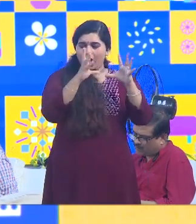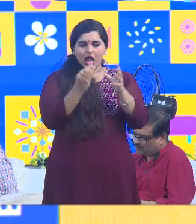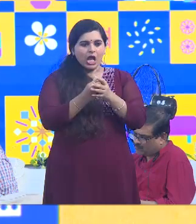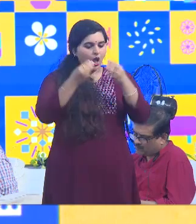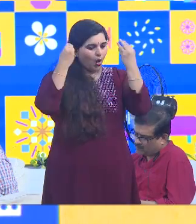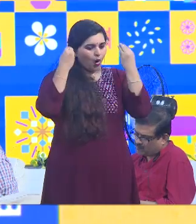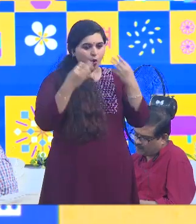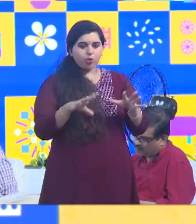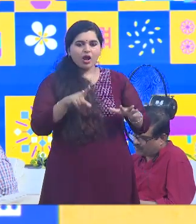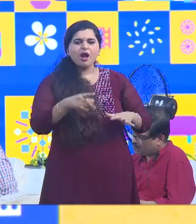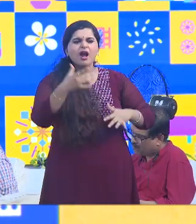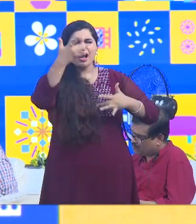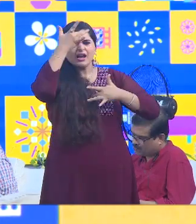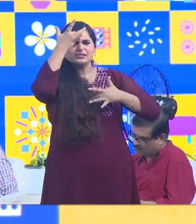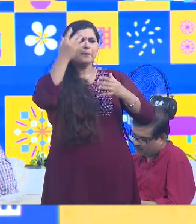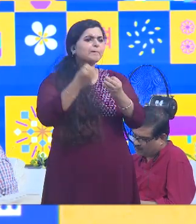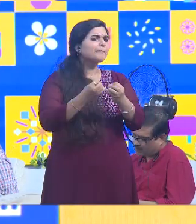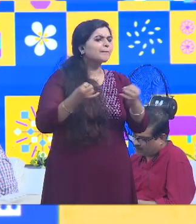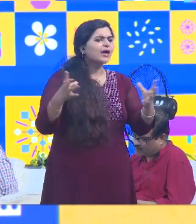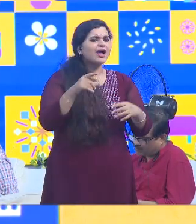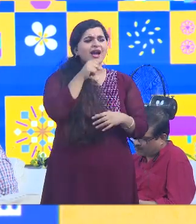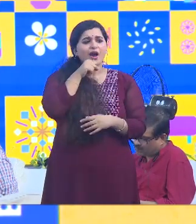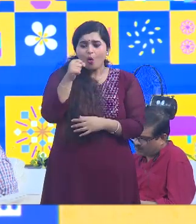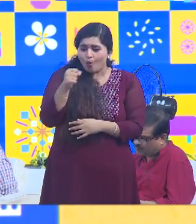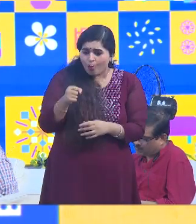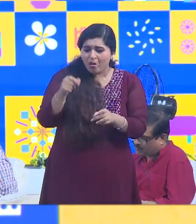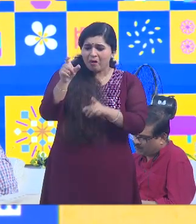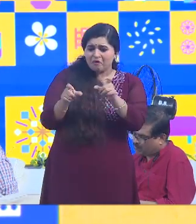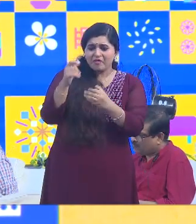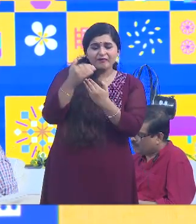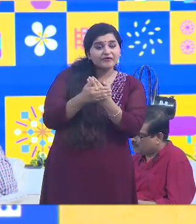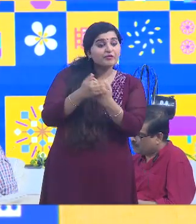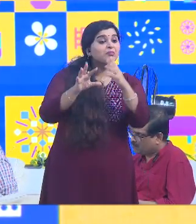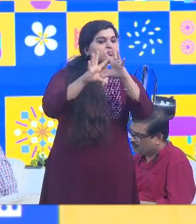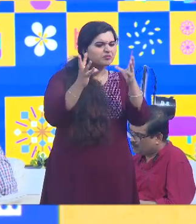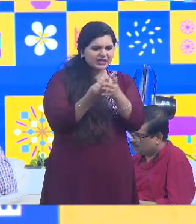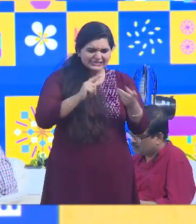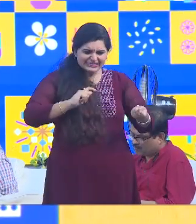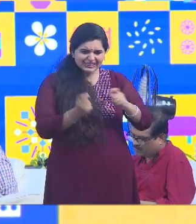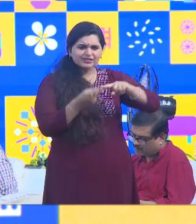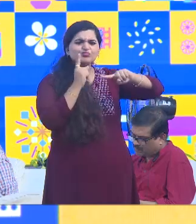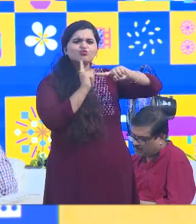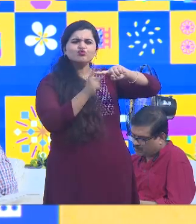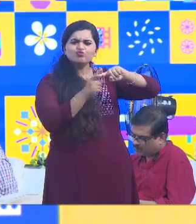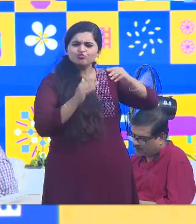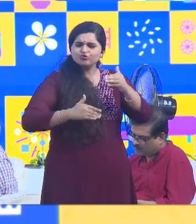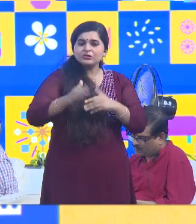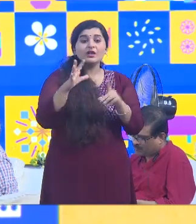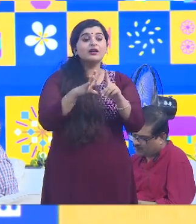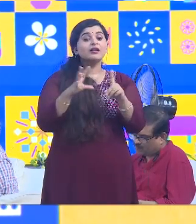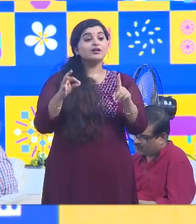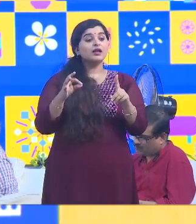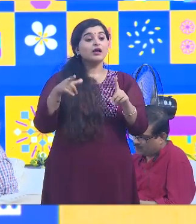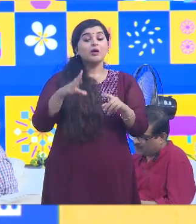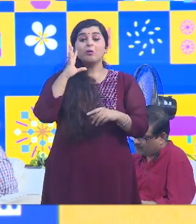the marginalized populations have to be taken care of in a better way, and the paucity in addressing the social determinants of health. That's another